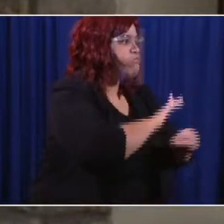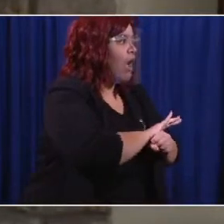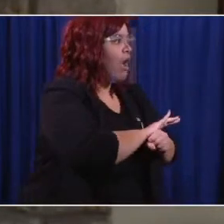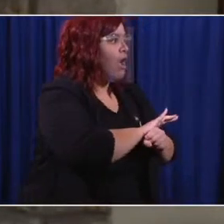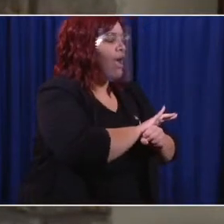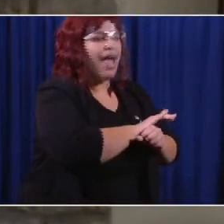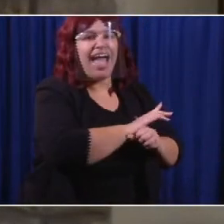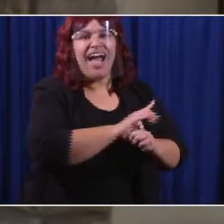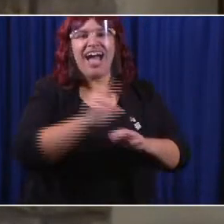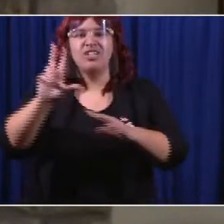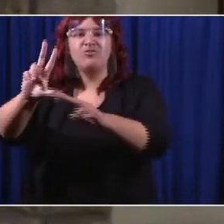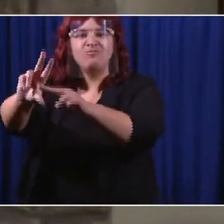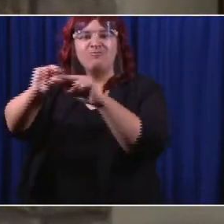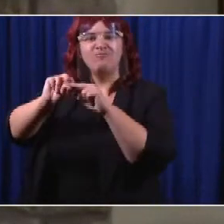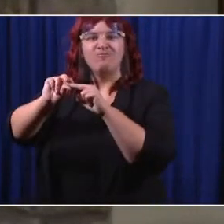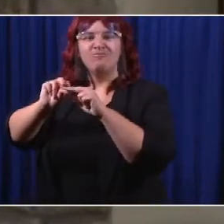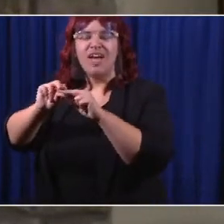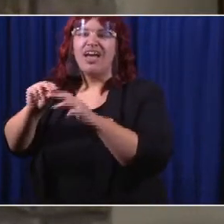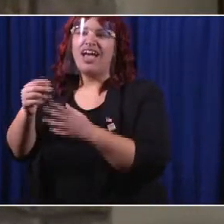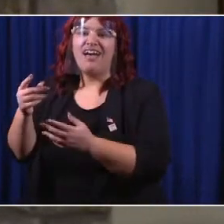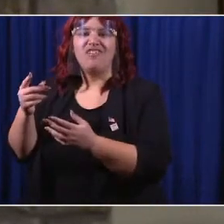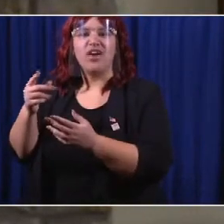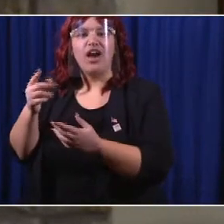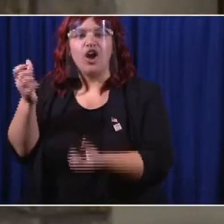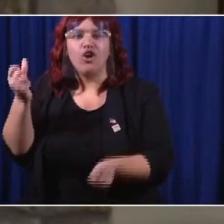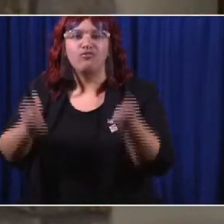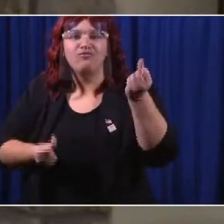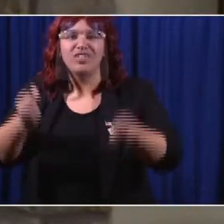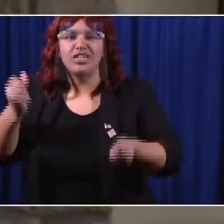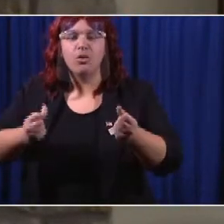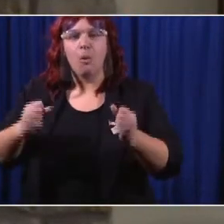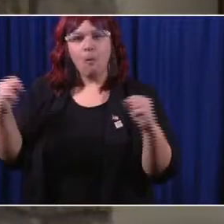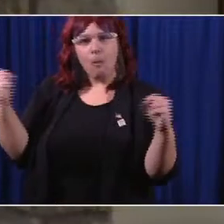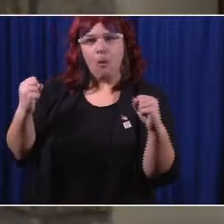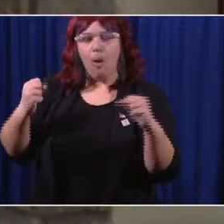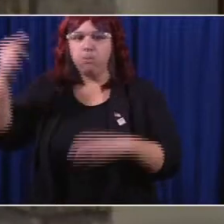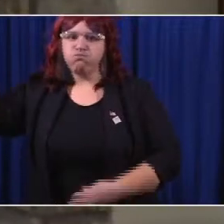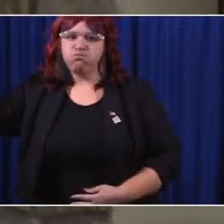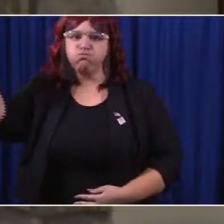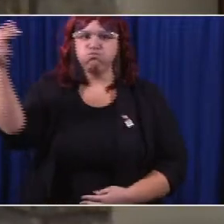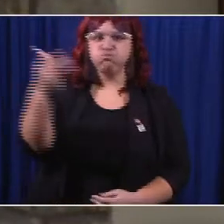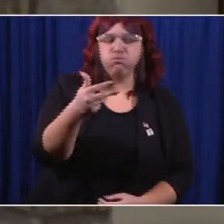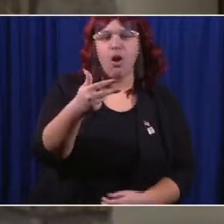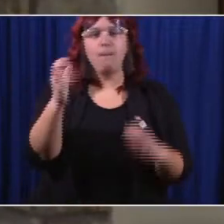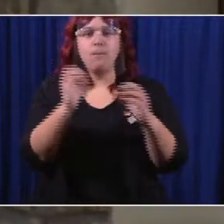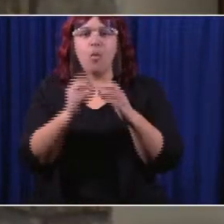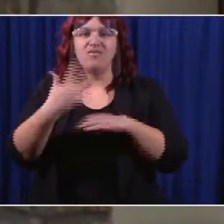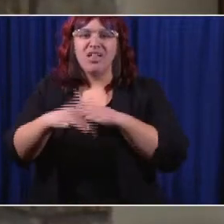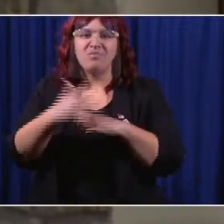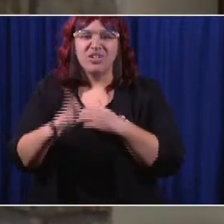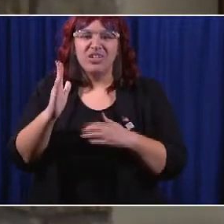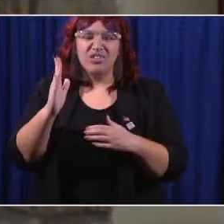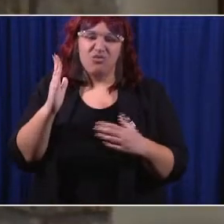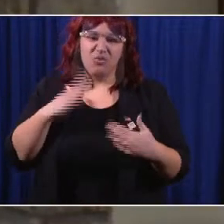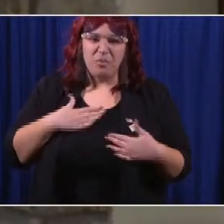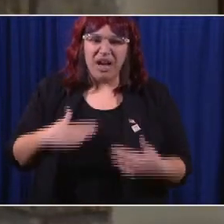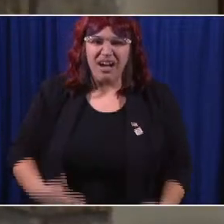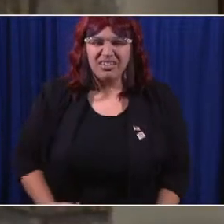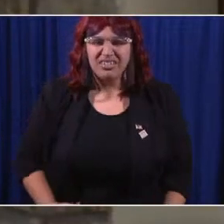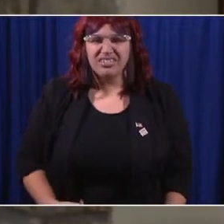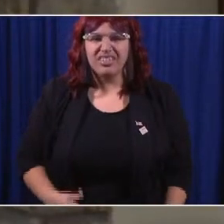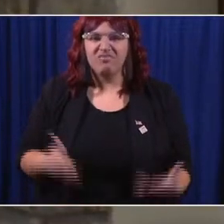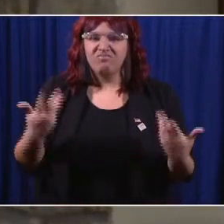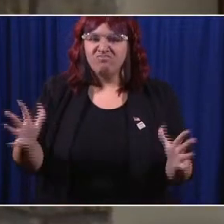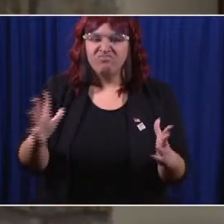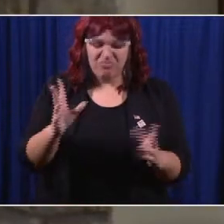Dr. Thomas, give us the guidance. I know we had folks who did get together at Thanksgiving. They may